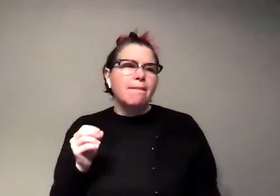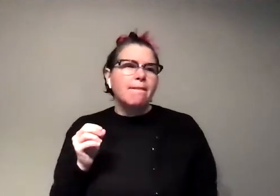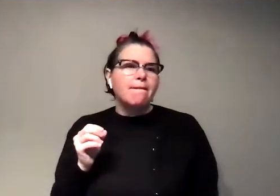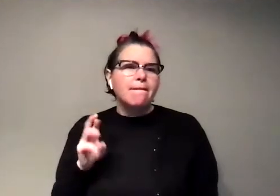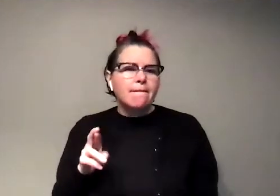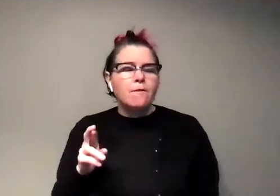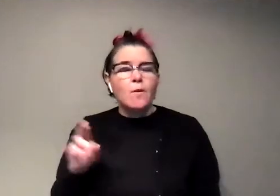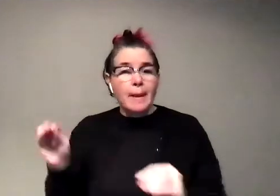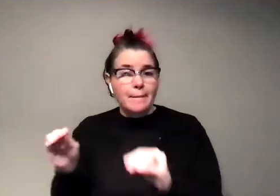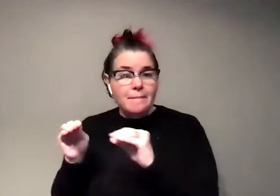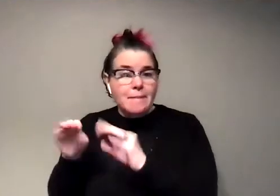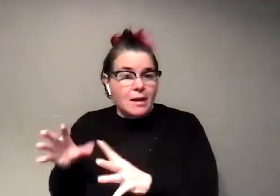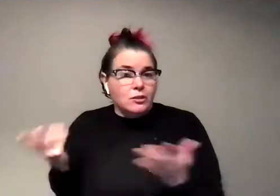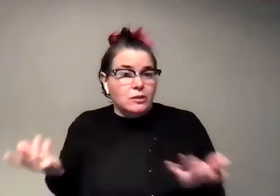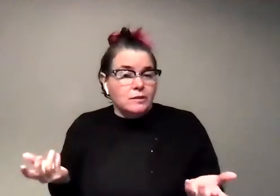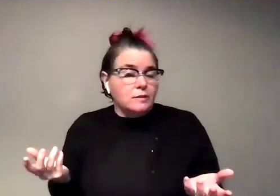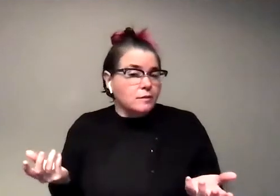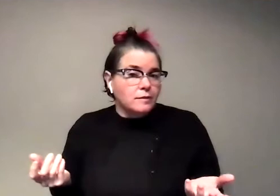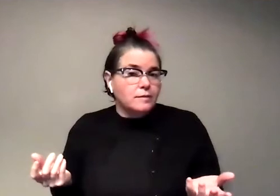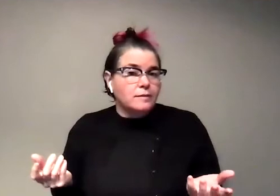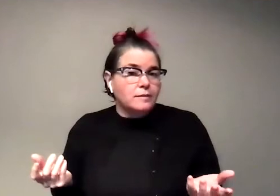magic. Great